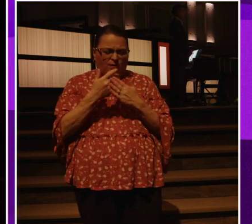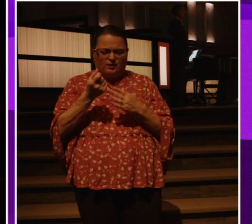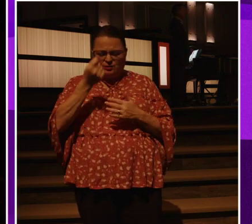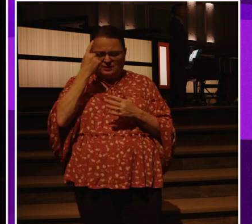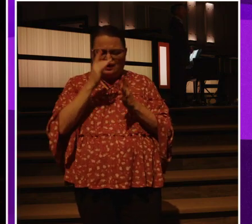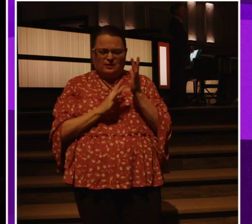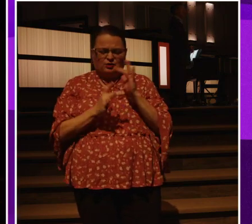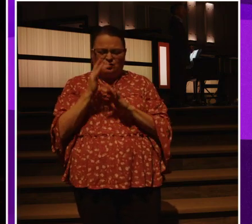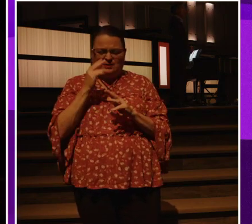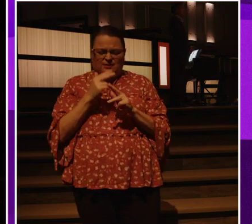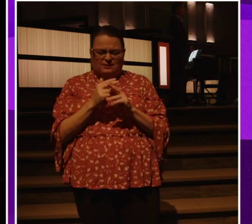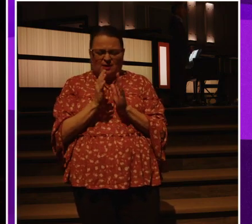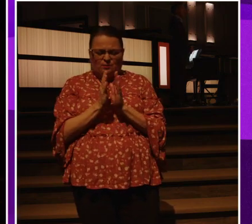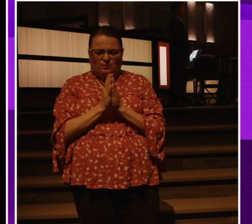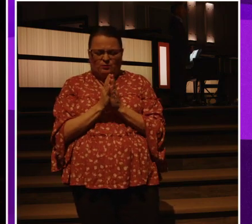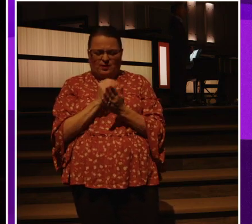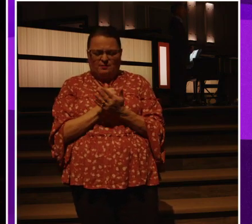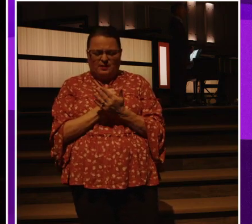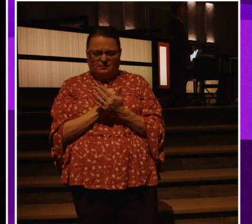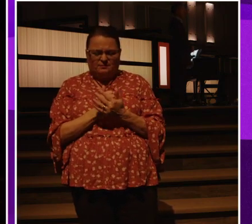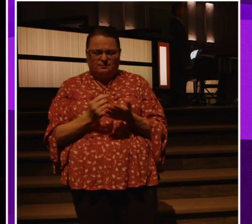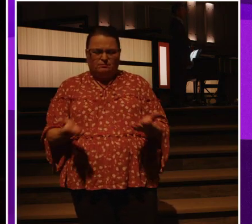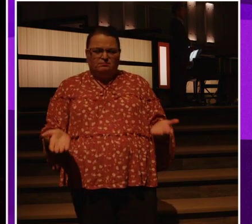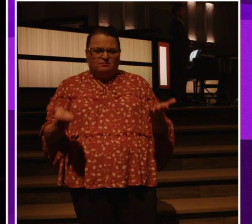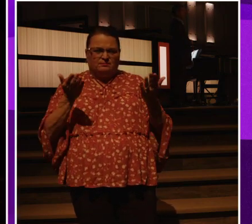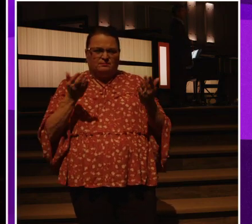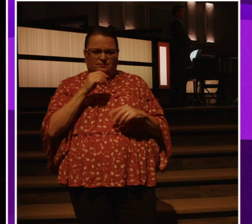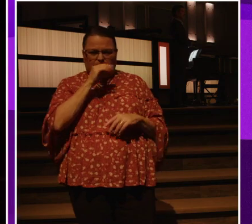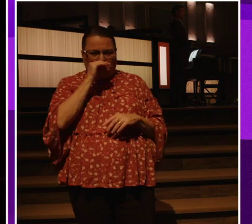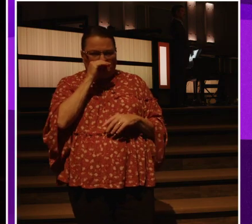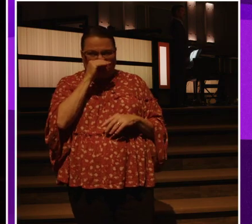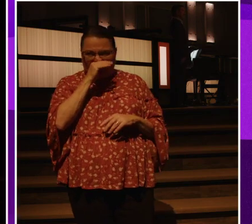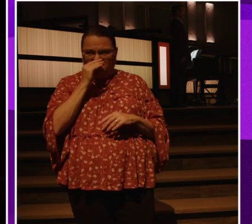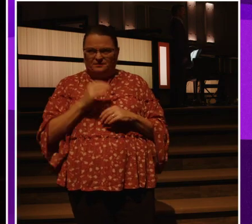name, amen. Let's stand together.